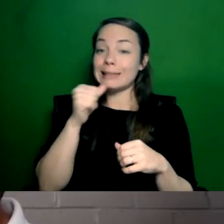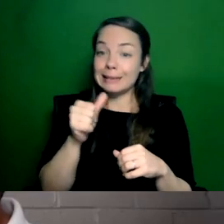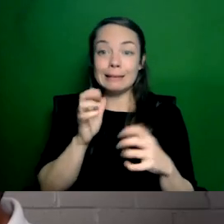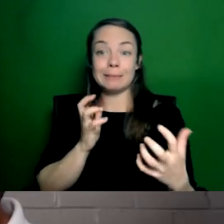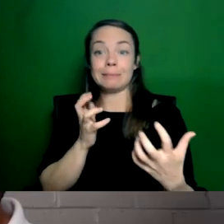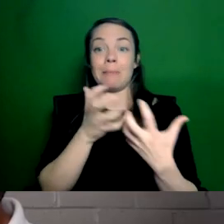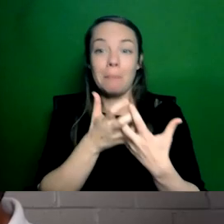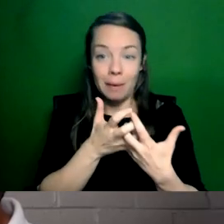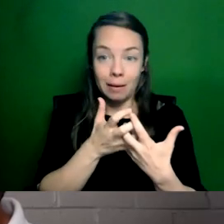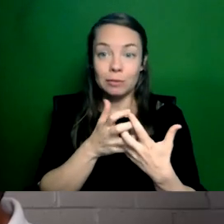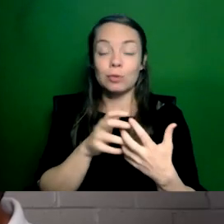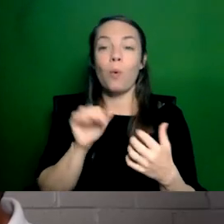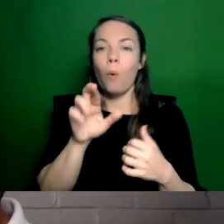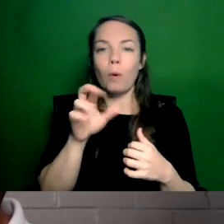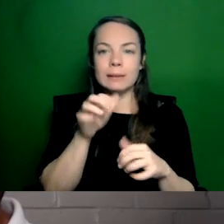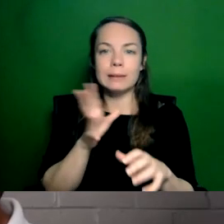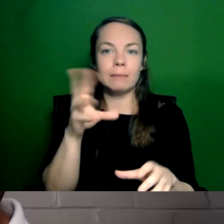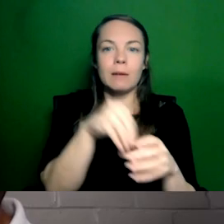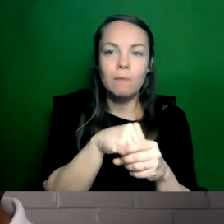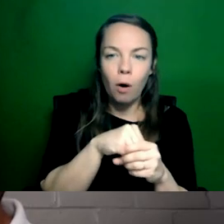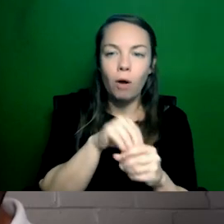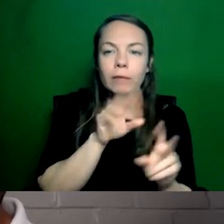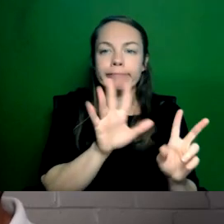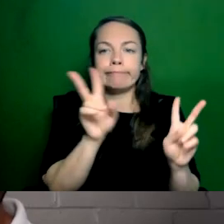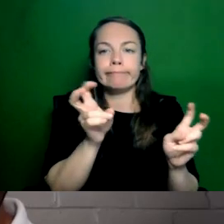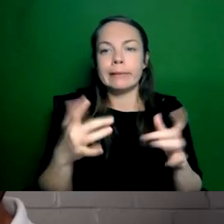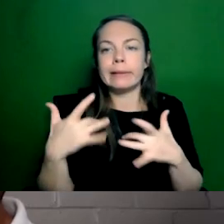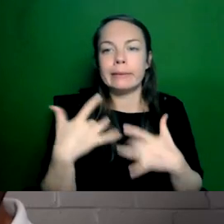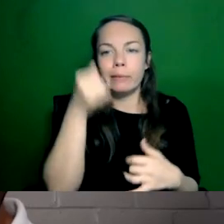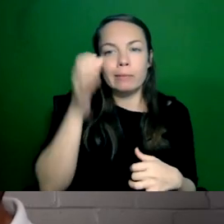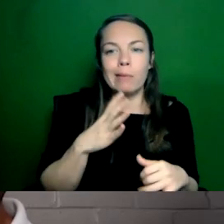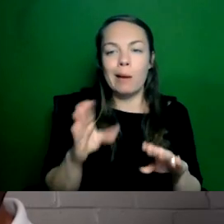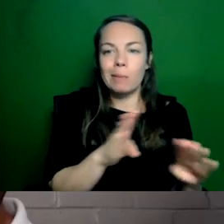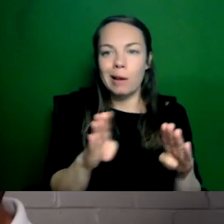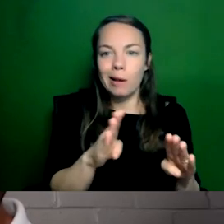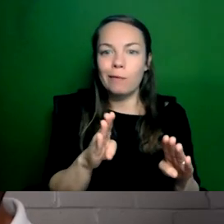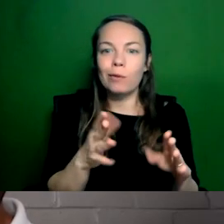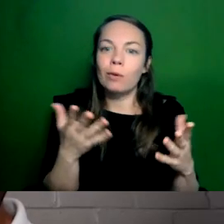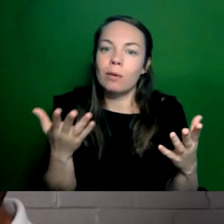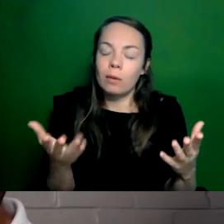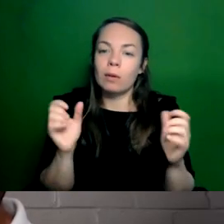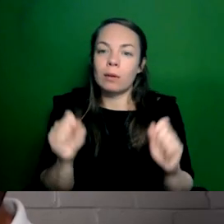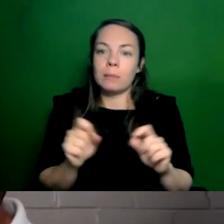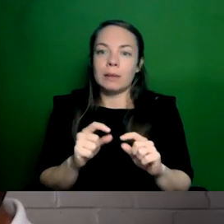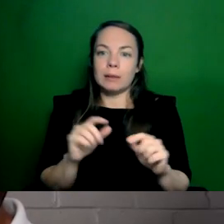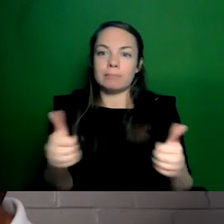harmful behavior, the harm that is then being inflicted upon others is significant, and it's not quite the same,